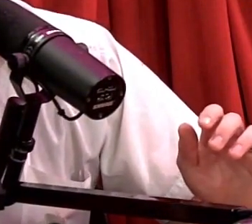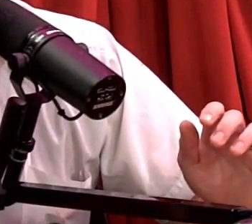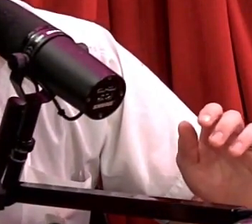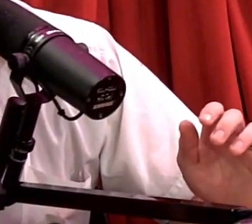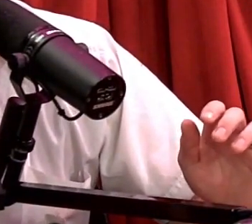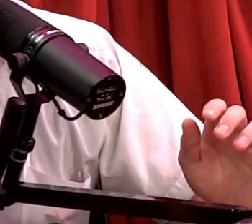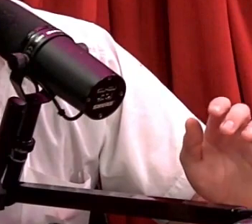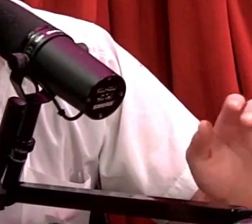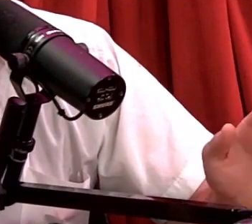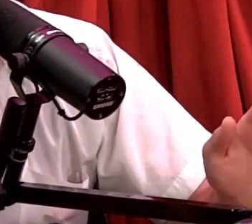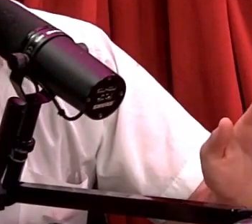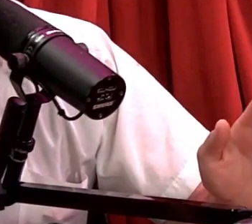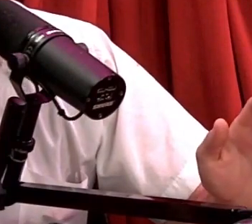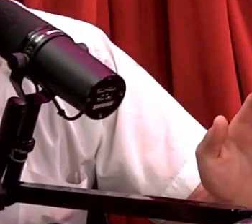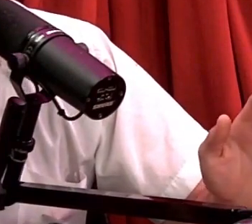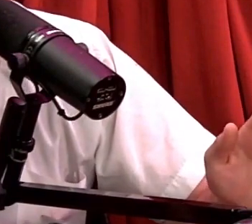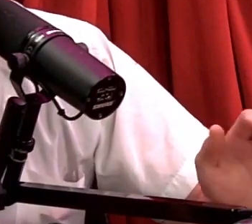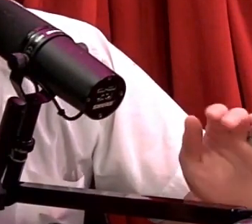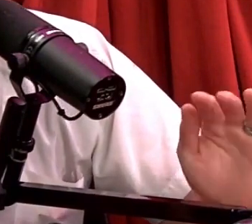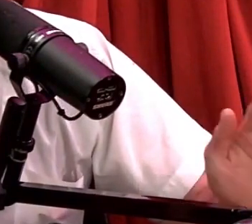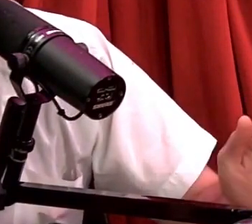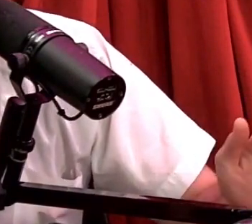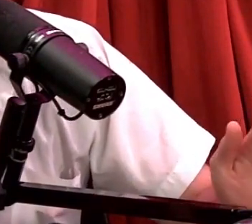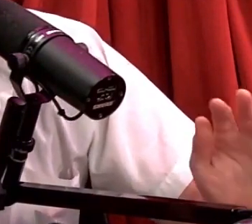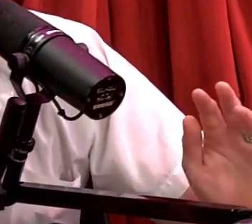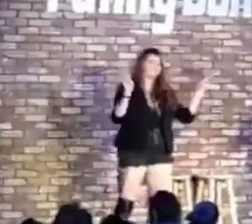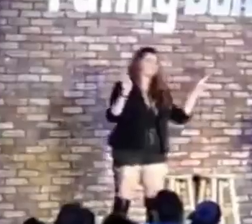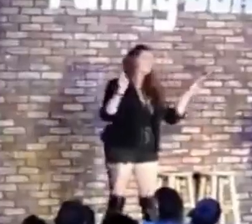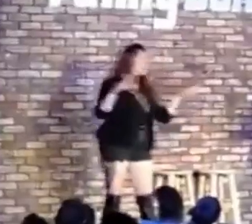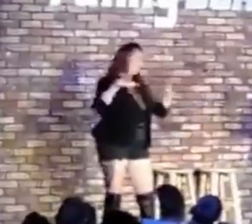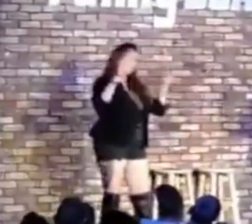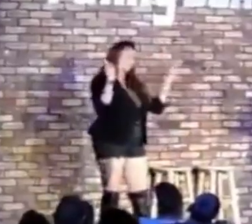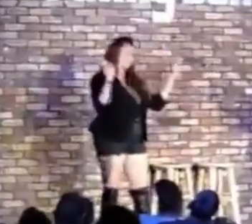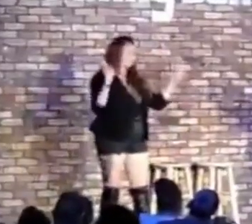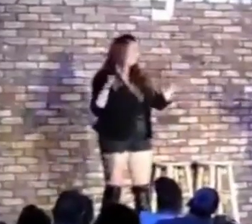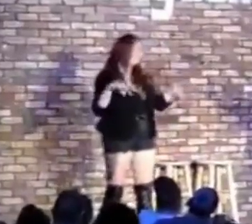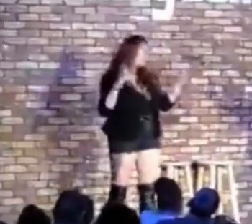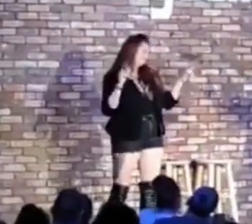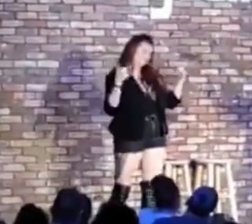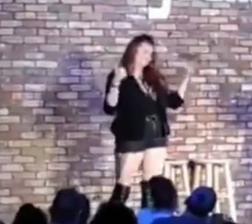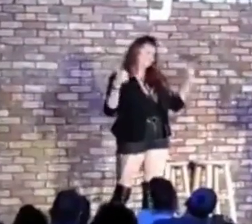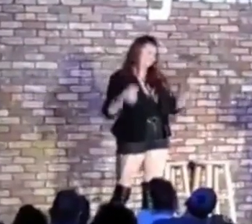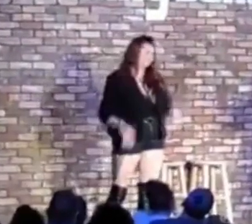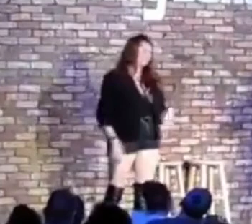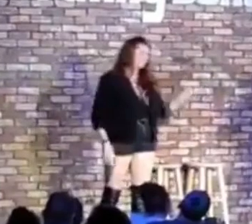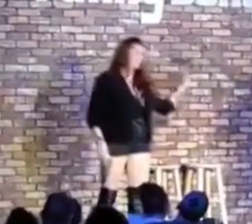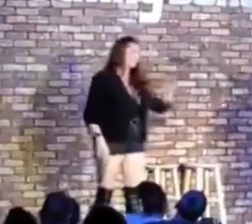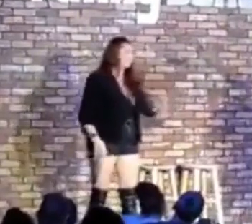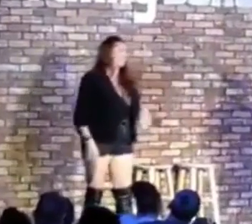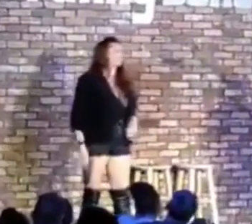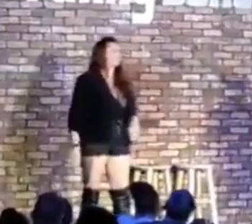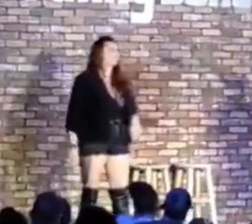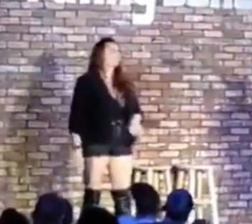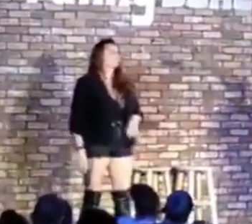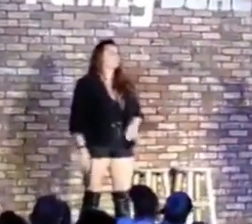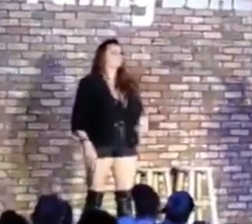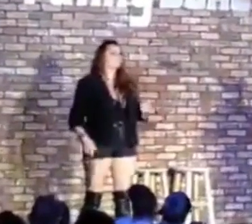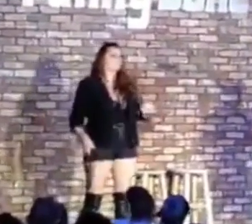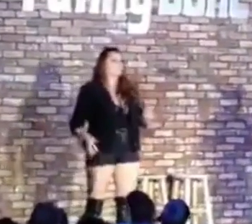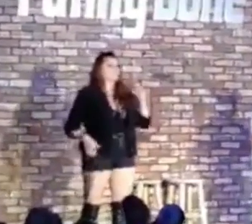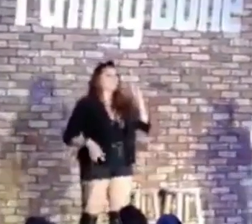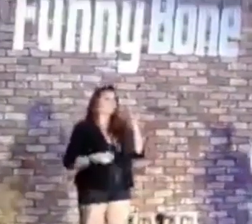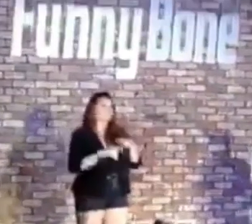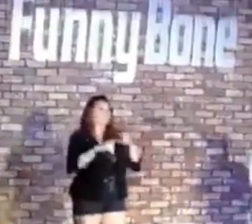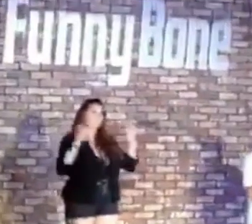so bitch made, and he has a reputation for doing that at bar shows, getting shows shut down, and he's a comic. Fuck you. Oh, look at